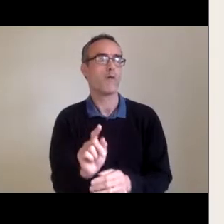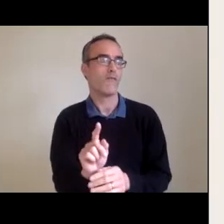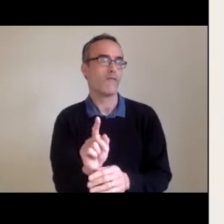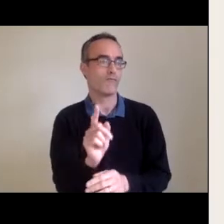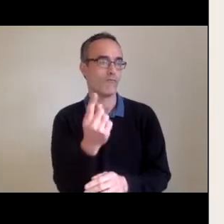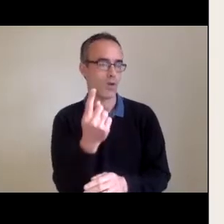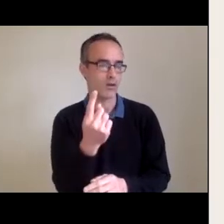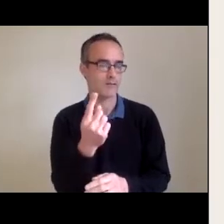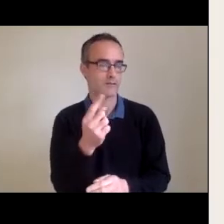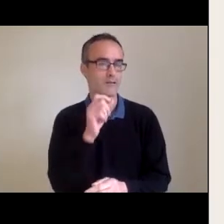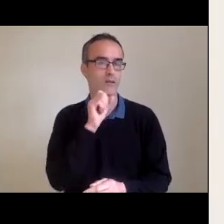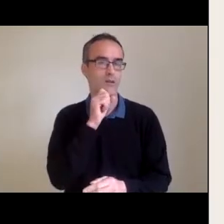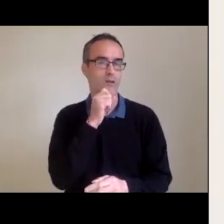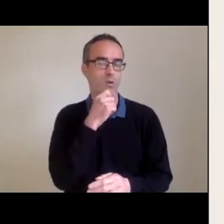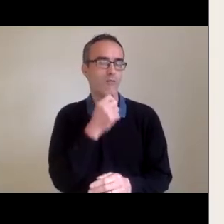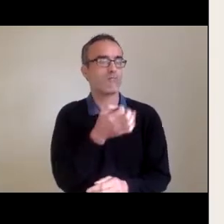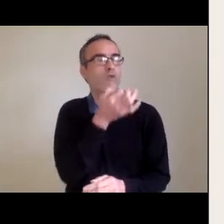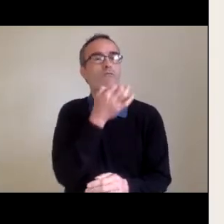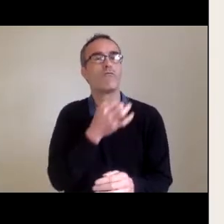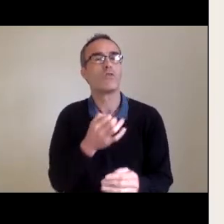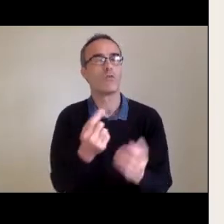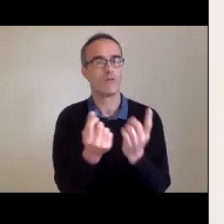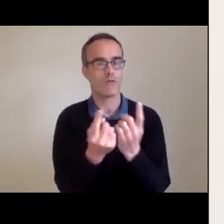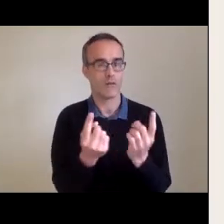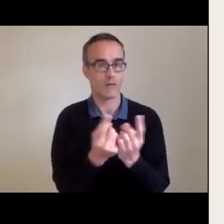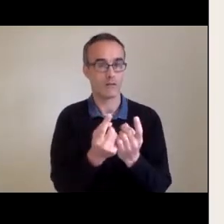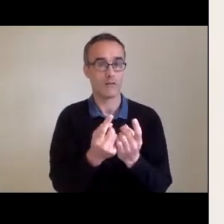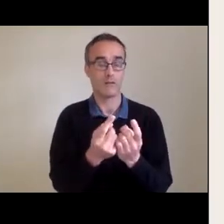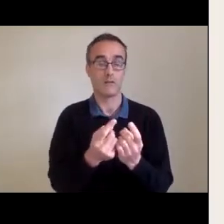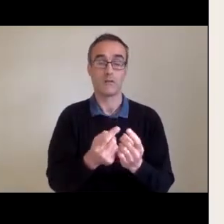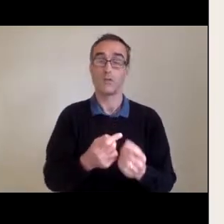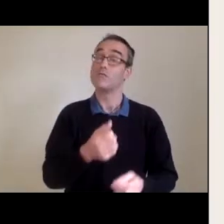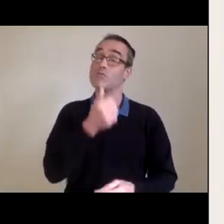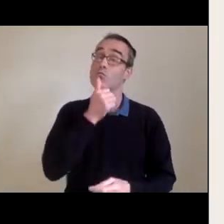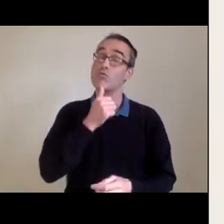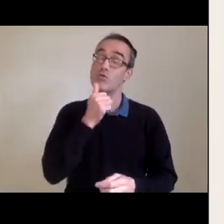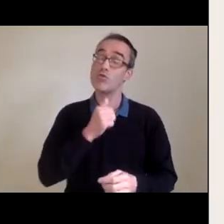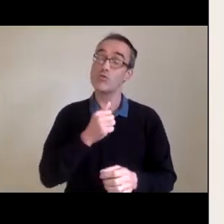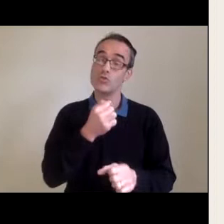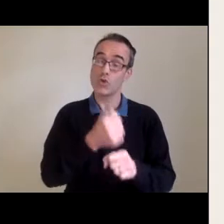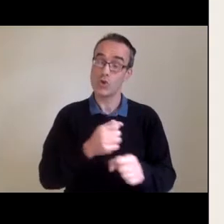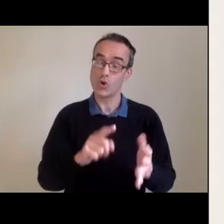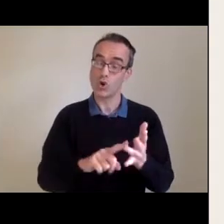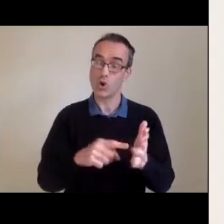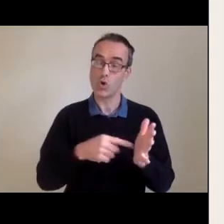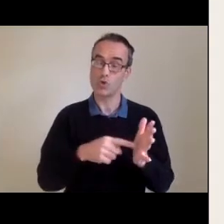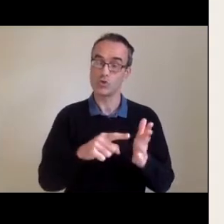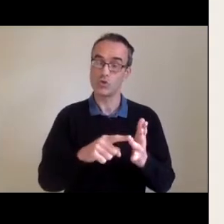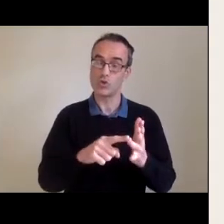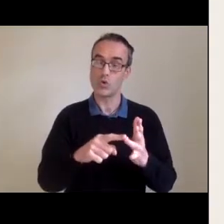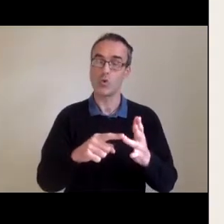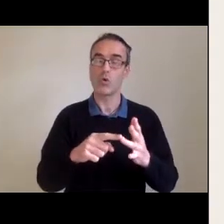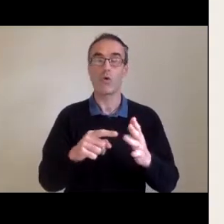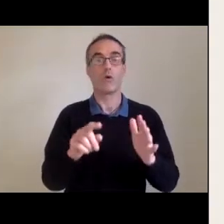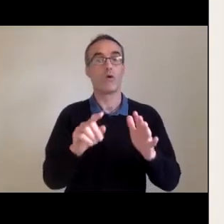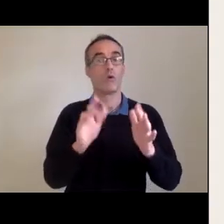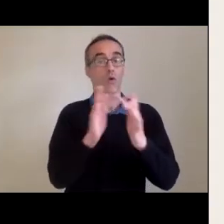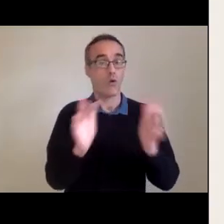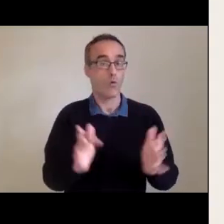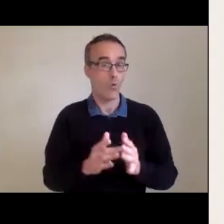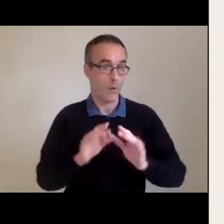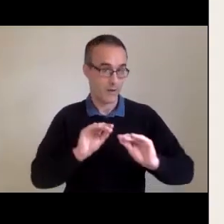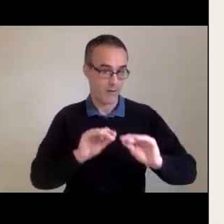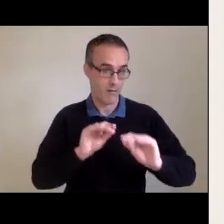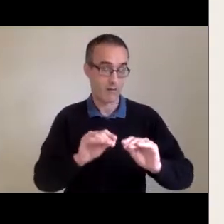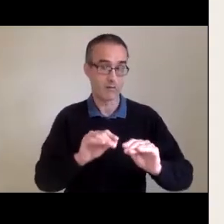of housekeeping for you. We're using GoToWebinar as a platform. As I've said, you can move the cameras around to make sure that you get the